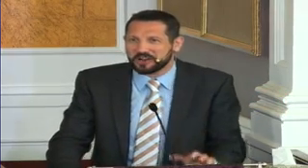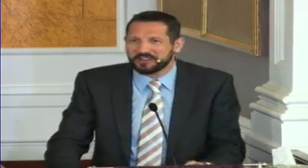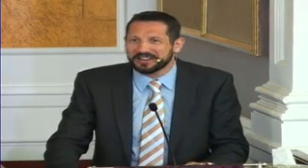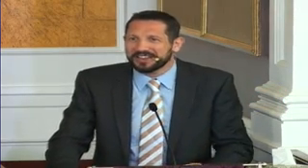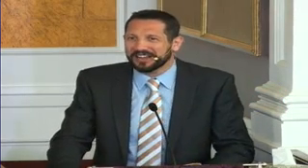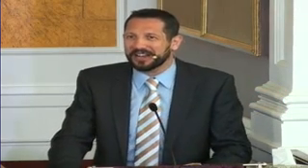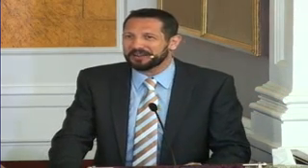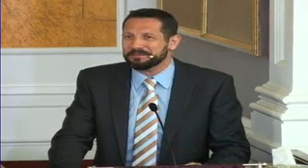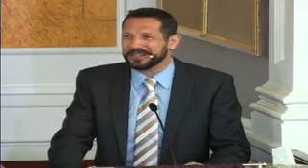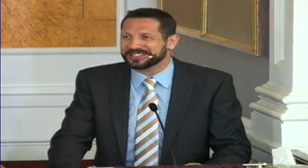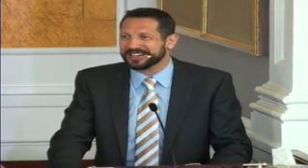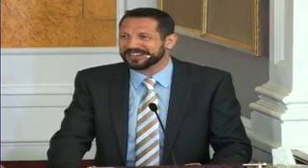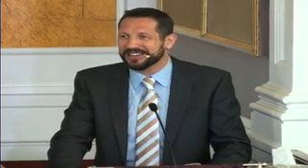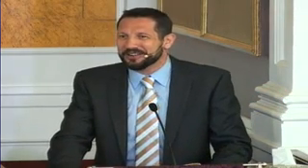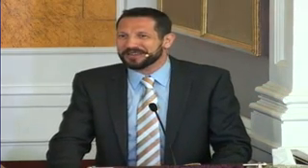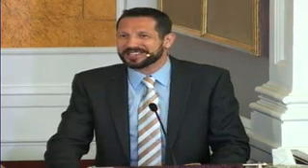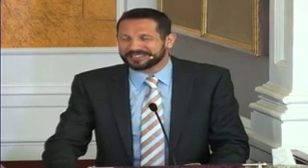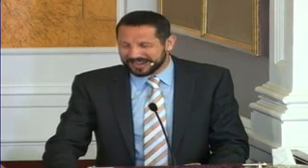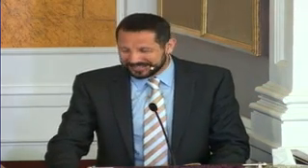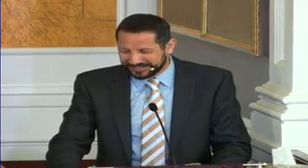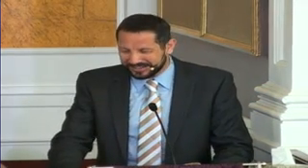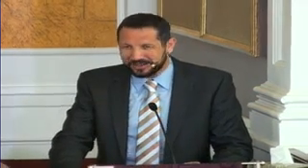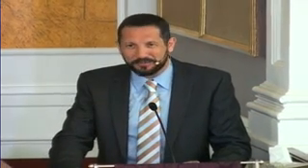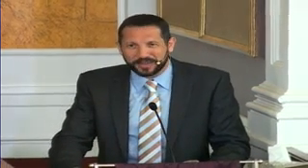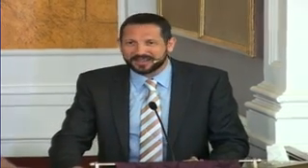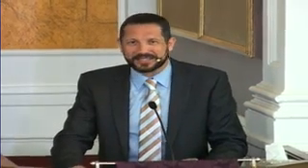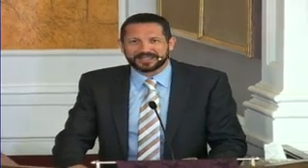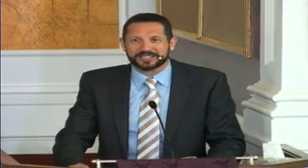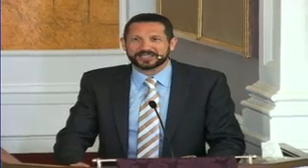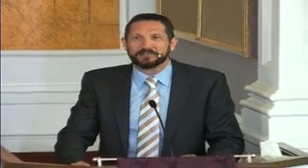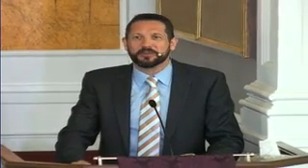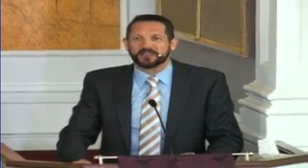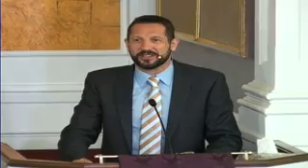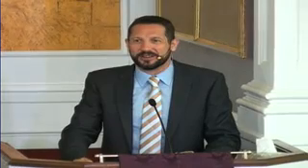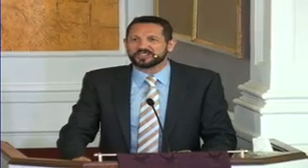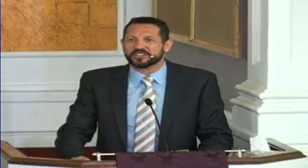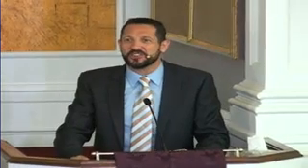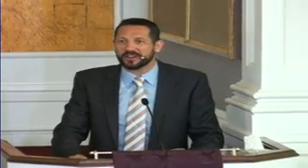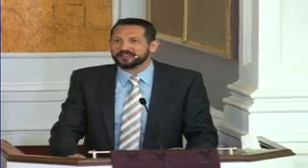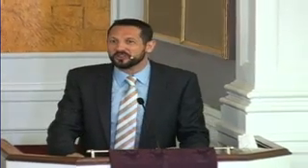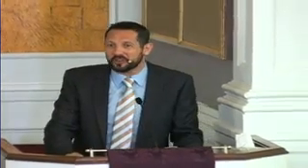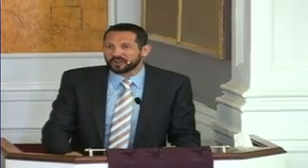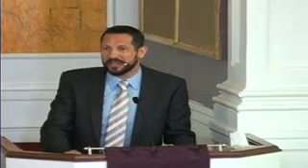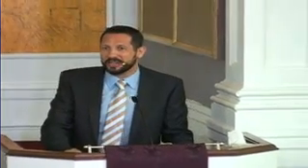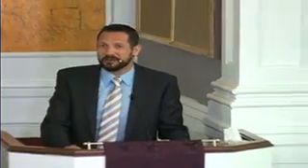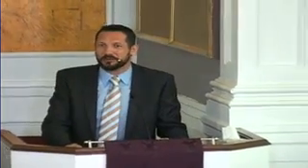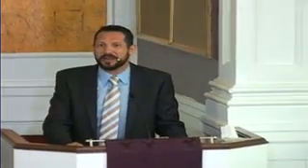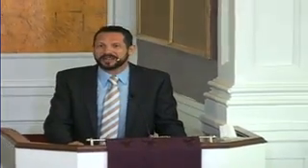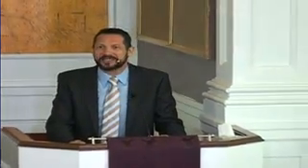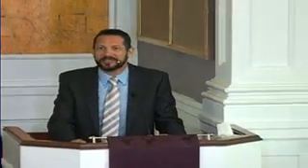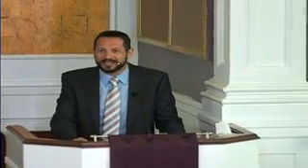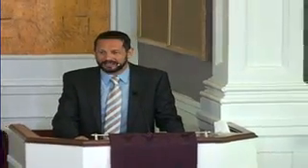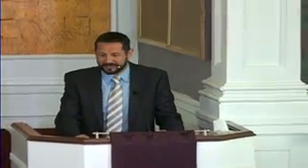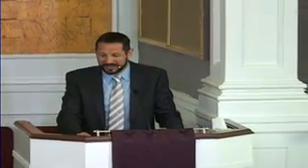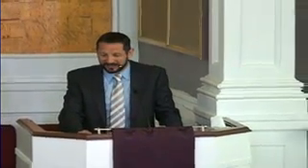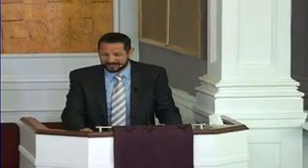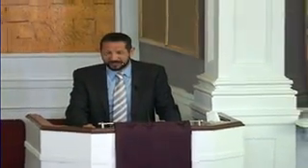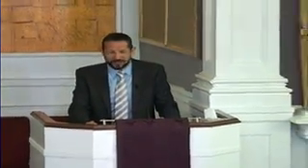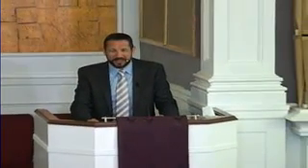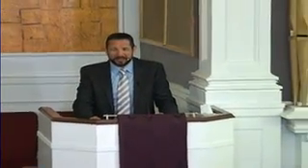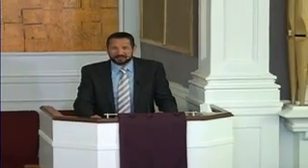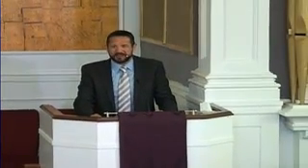still current. We are delighted. I say this even when she's not and you're not here, but we are delighted